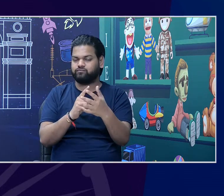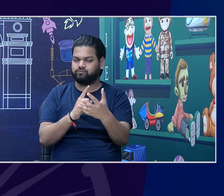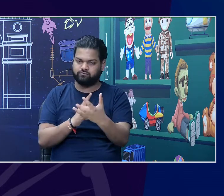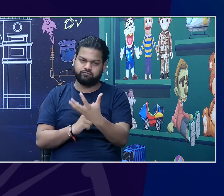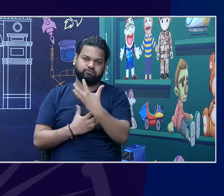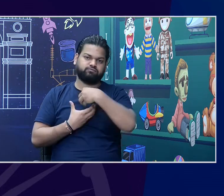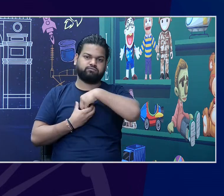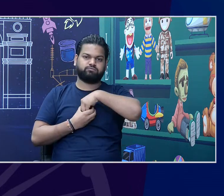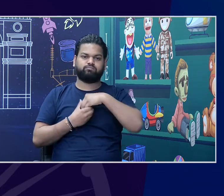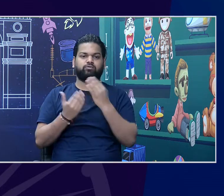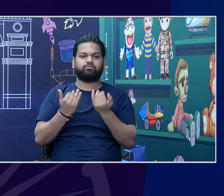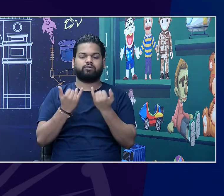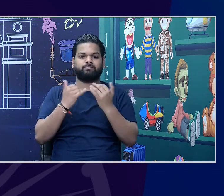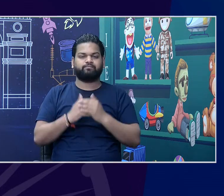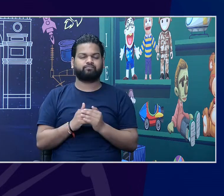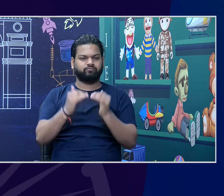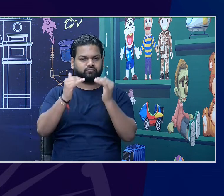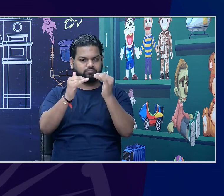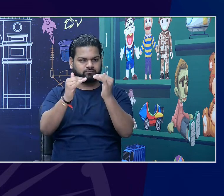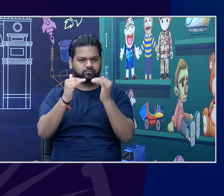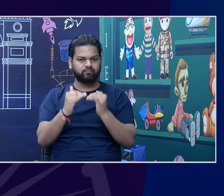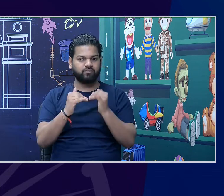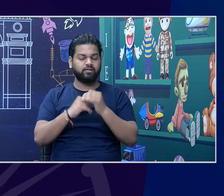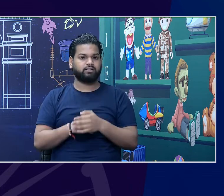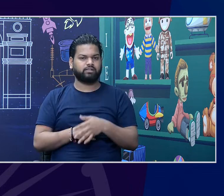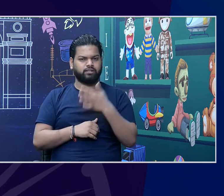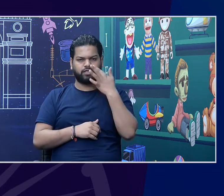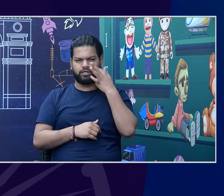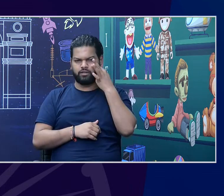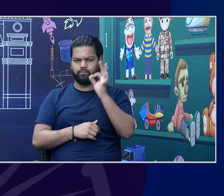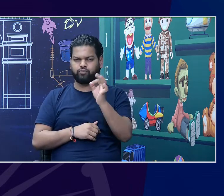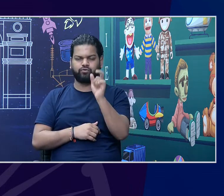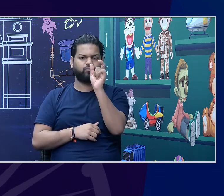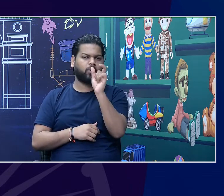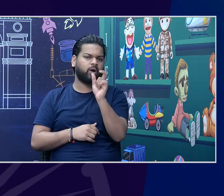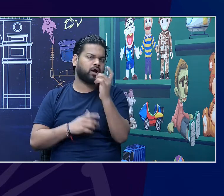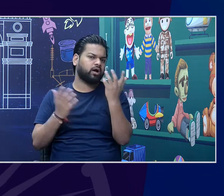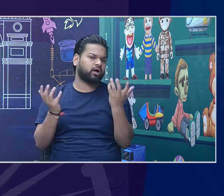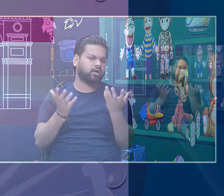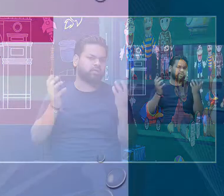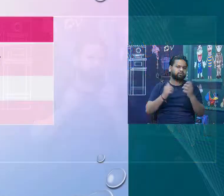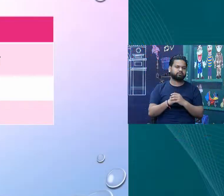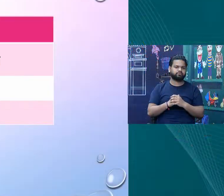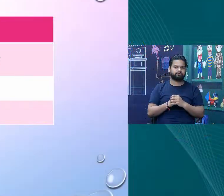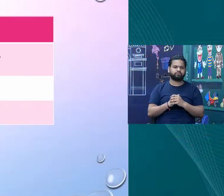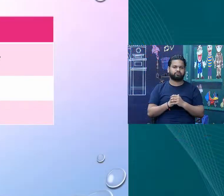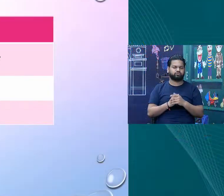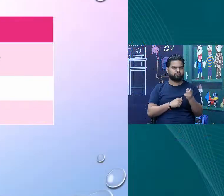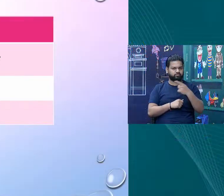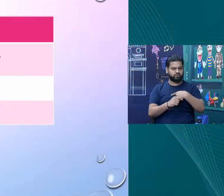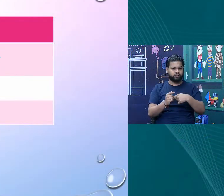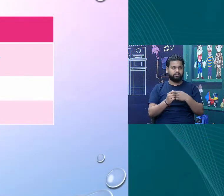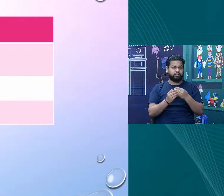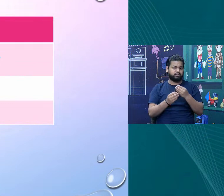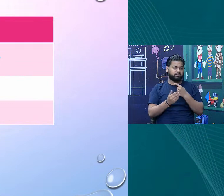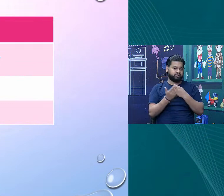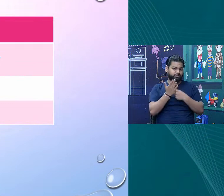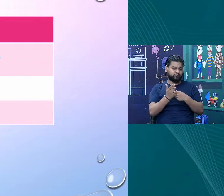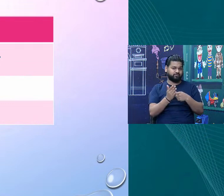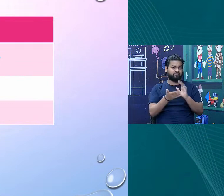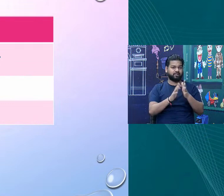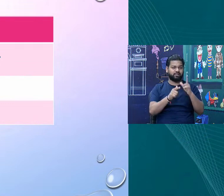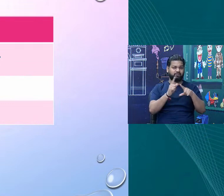see what's next. So we have reached to the slide where the keywords are mentioned. So I request Nirbhay to please